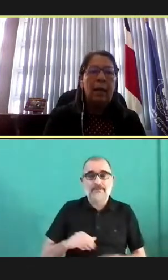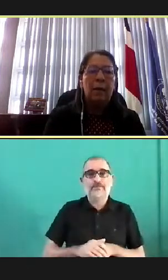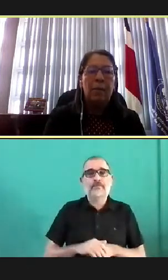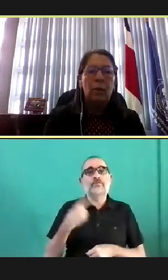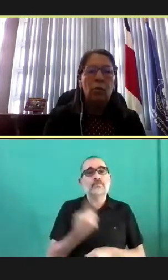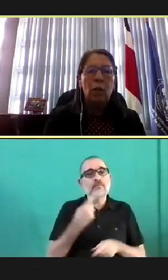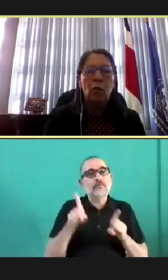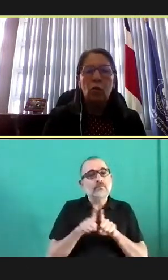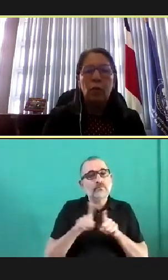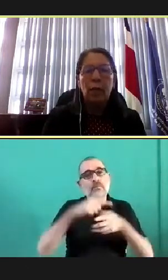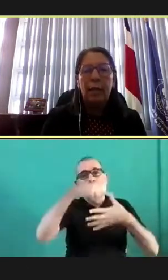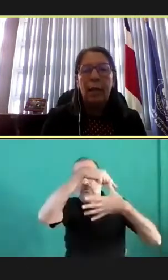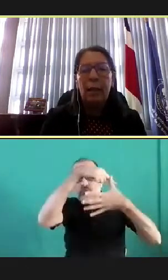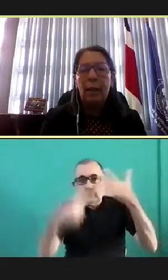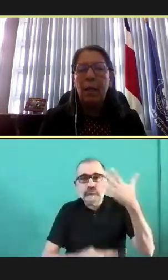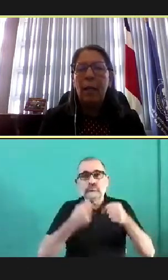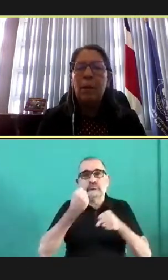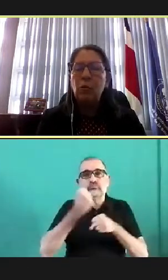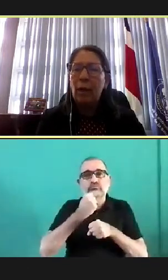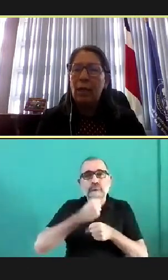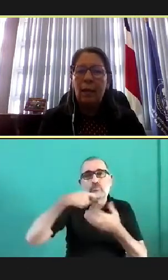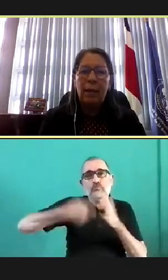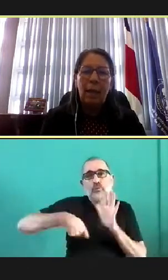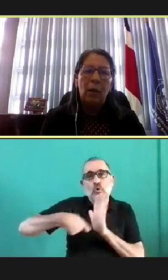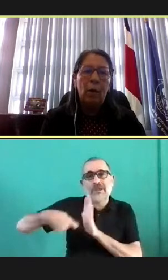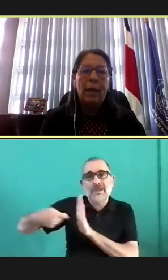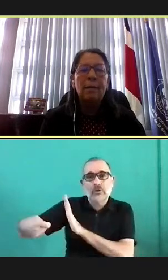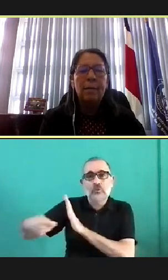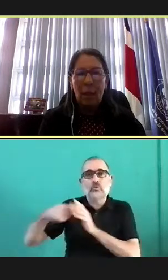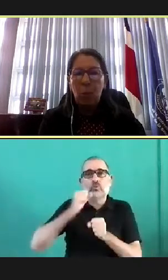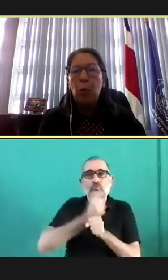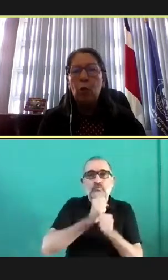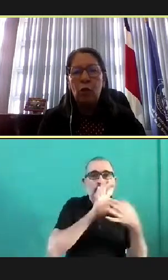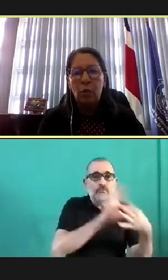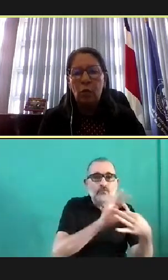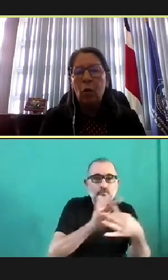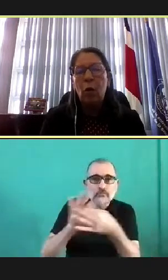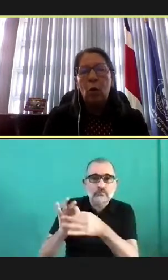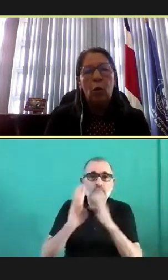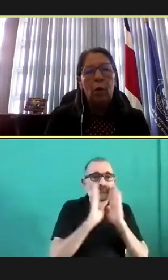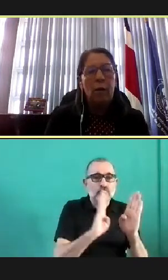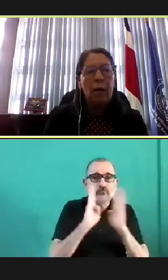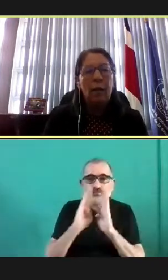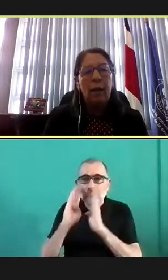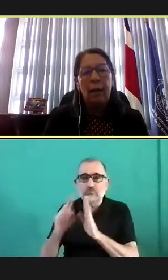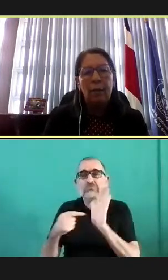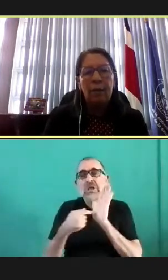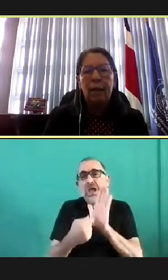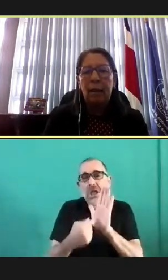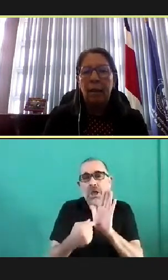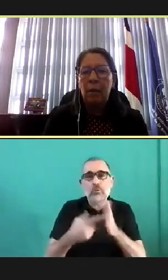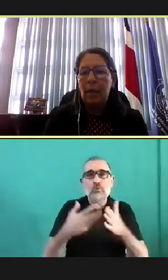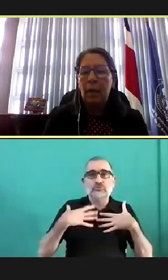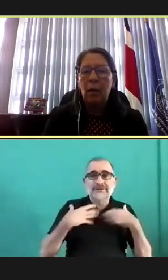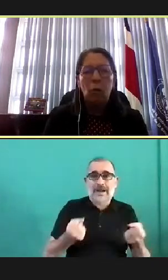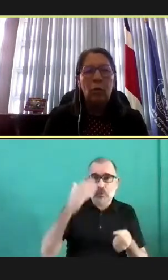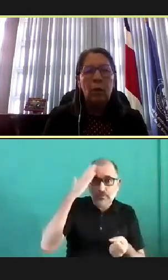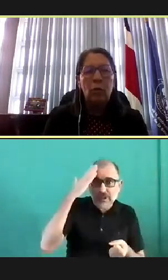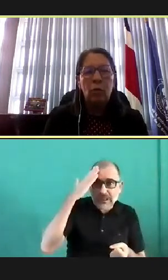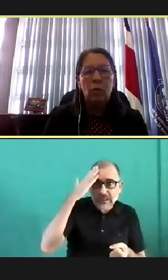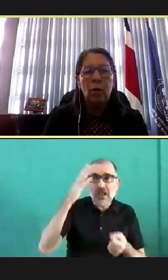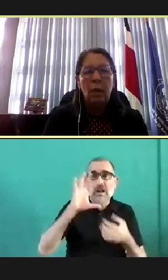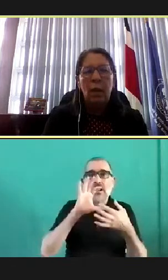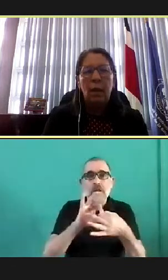with the surrounding communities during times of the COVID-19 pandemic. The impact of mental